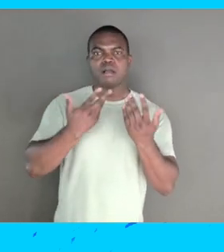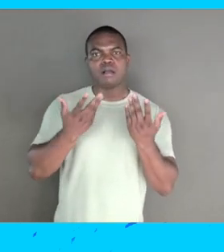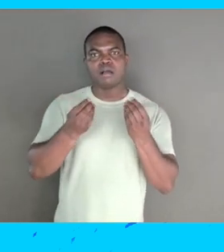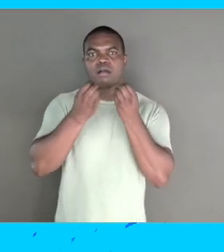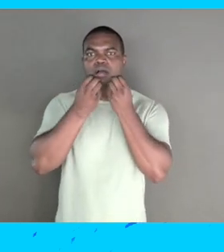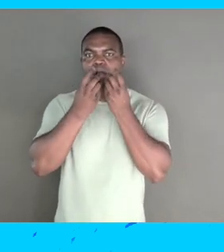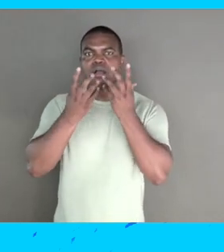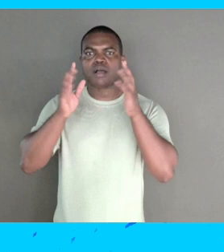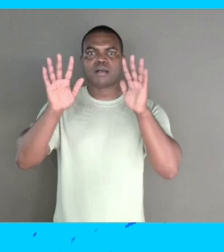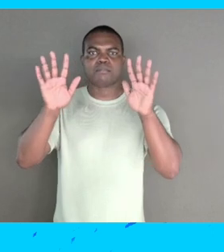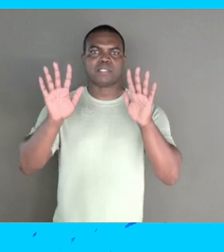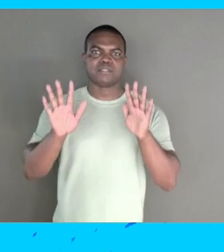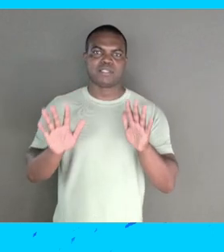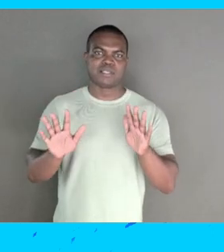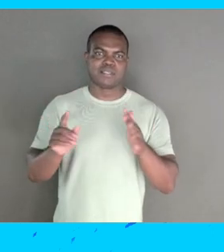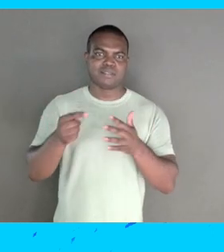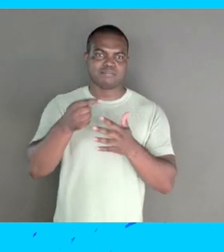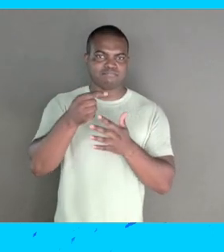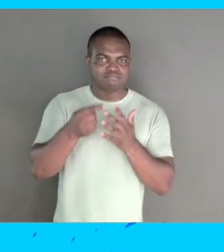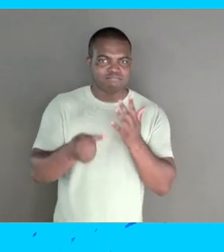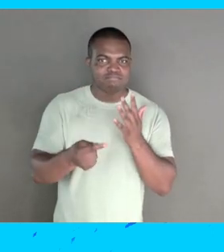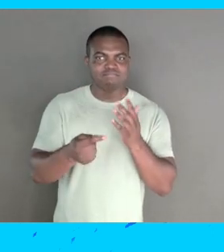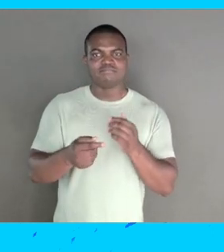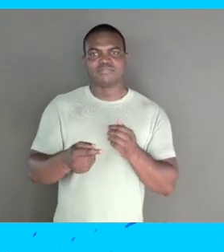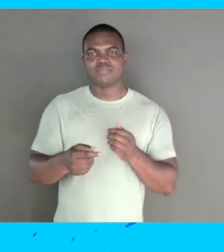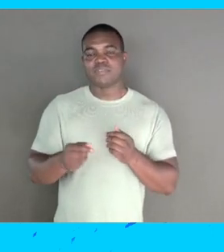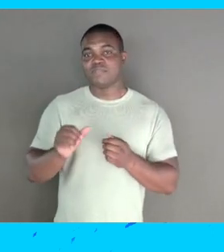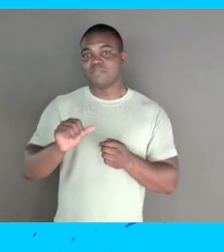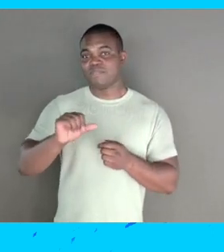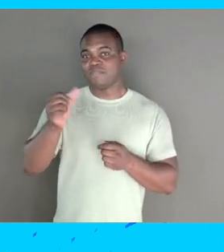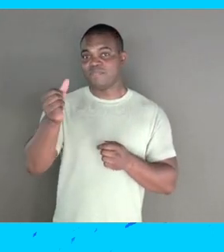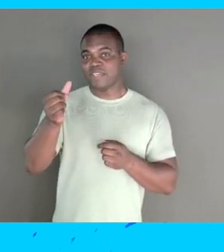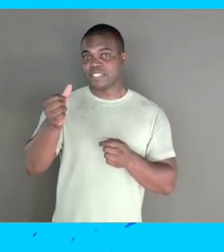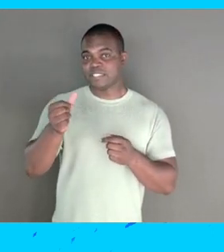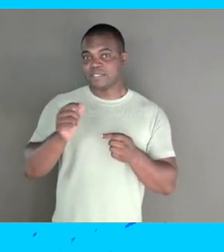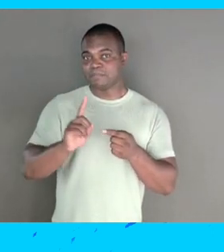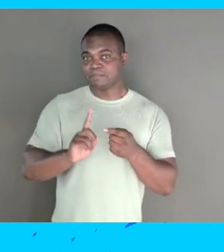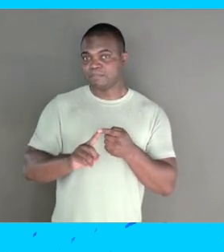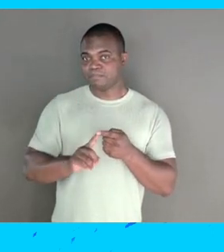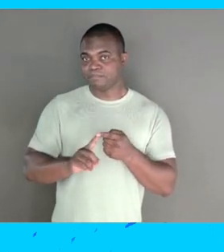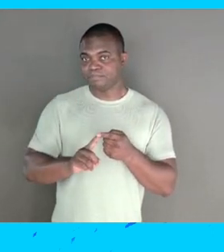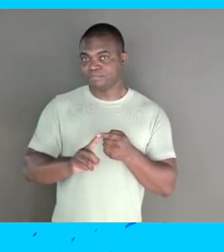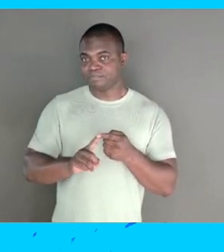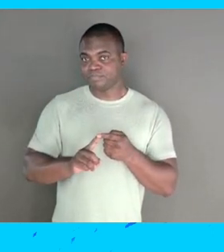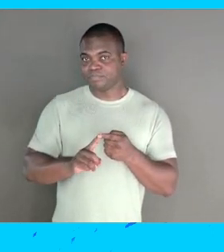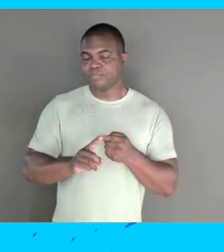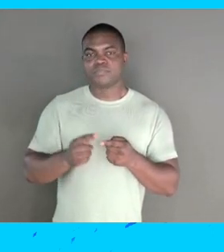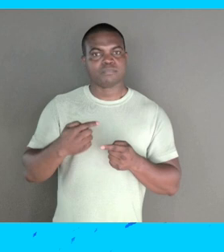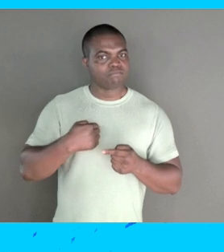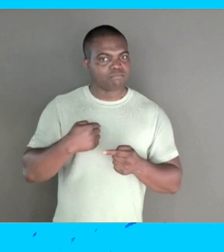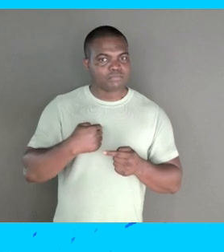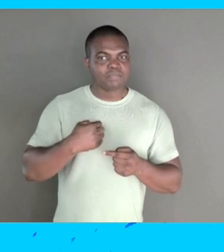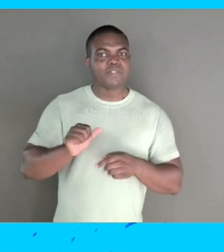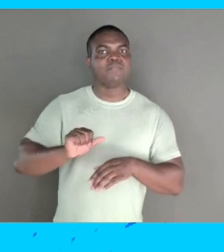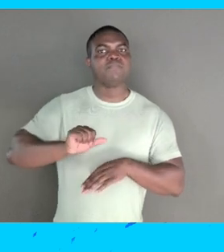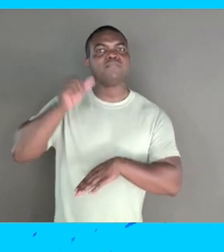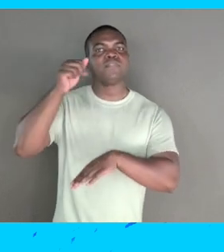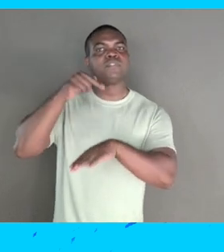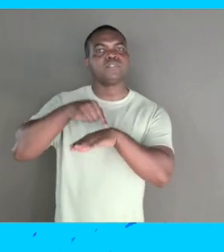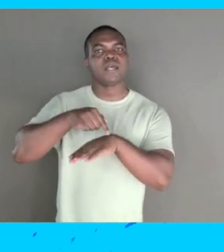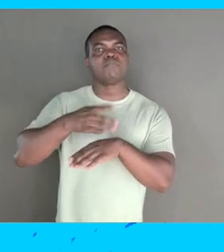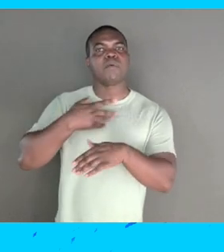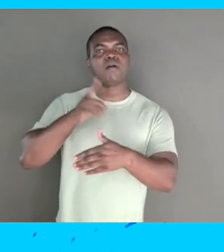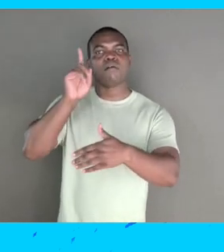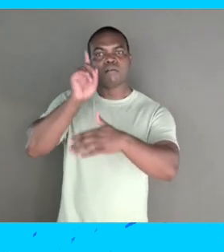I would say for the first time ever, I was at an environment where I experienced